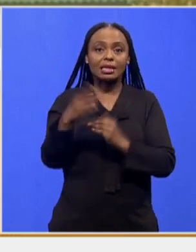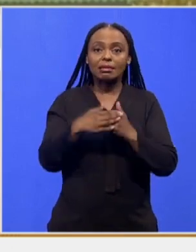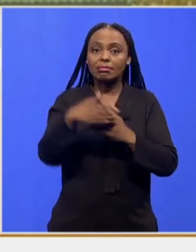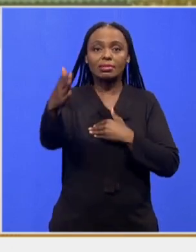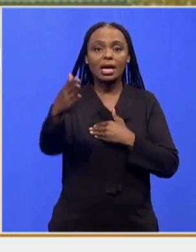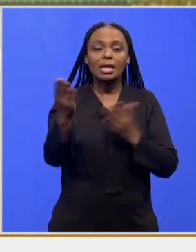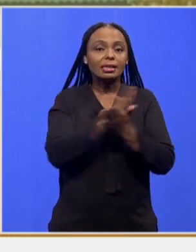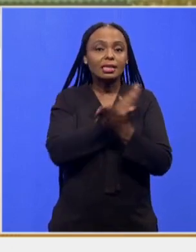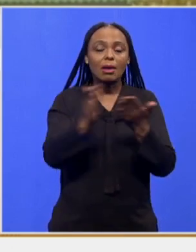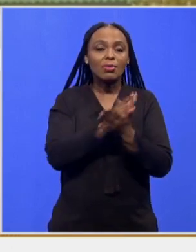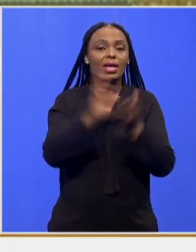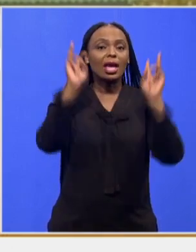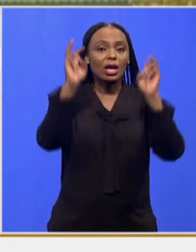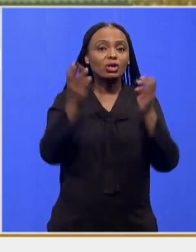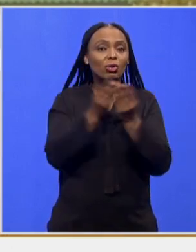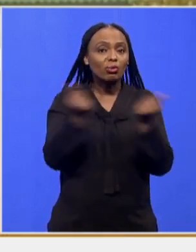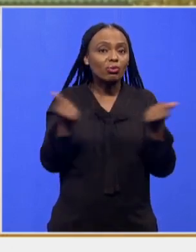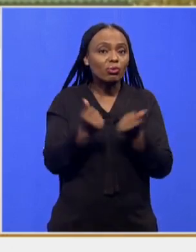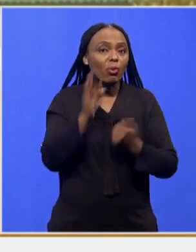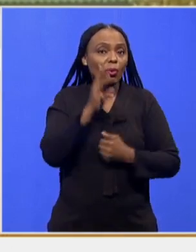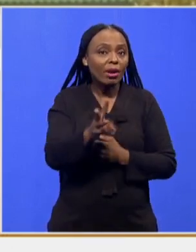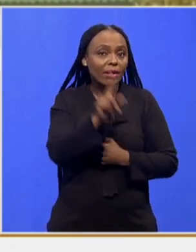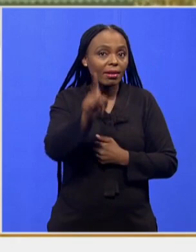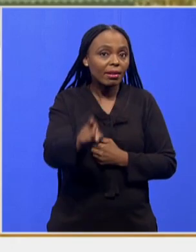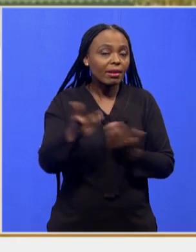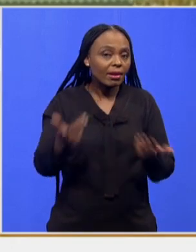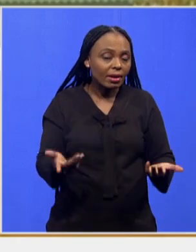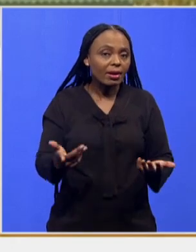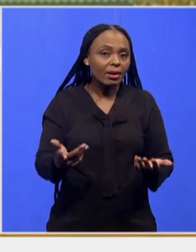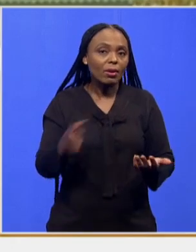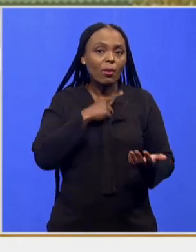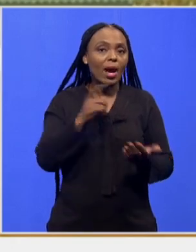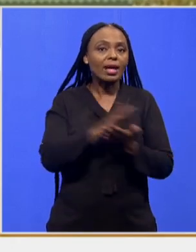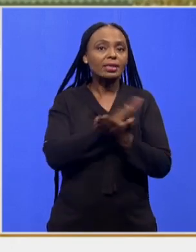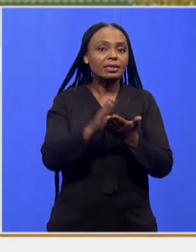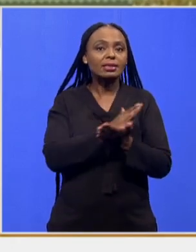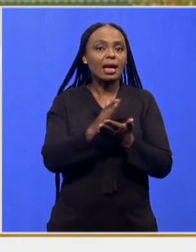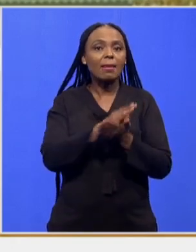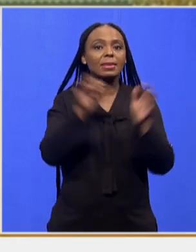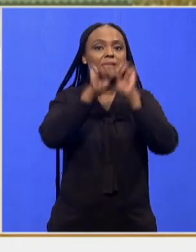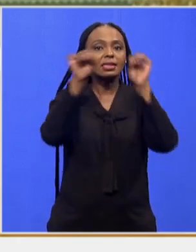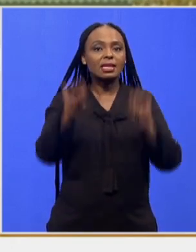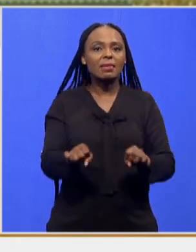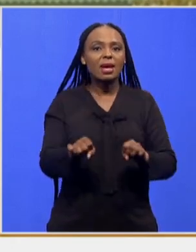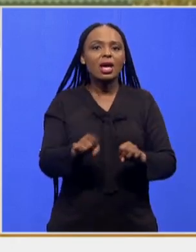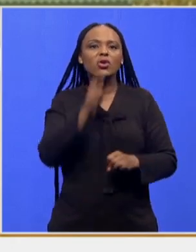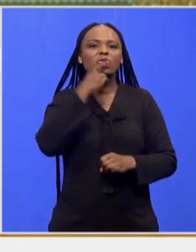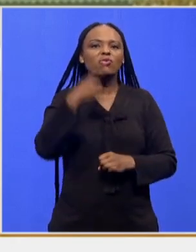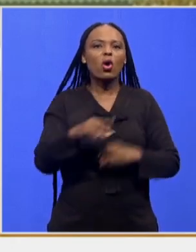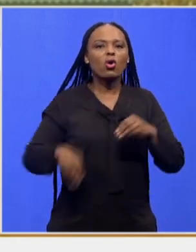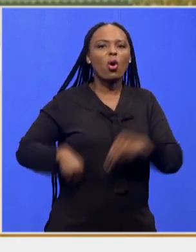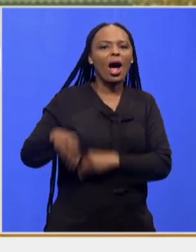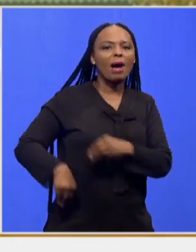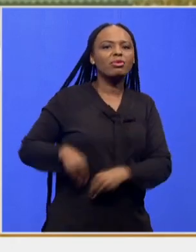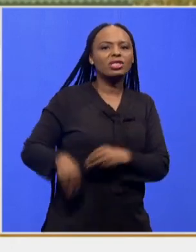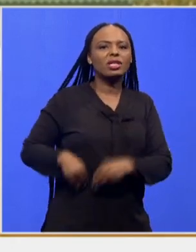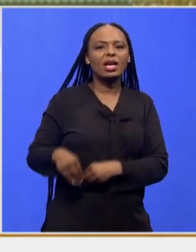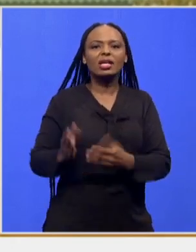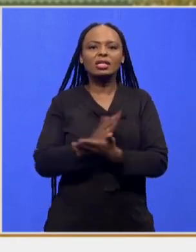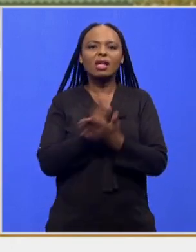of the issues where power stations are being turned into cash cows for the corrupt elite, or those that are